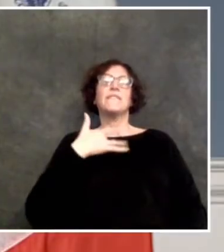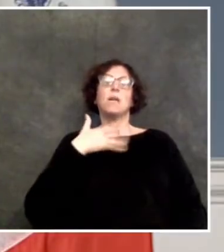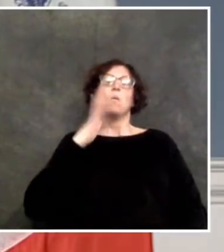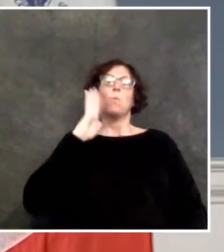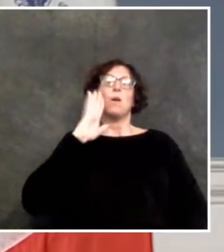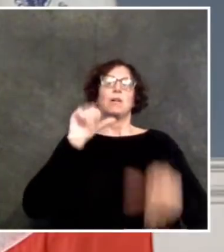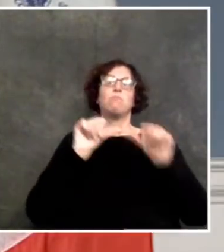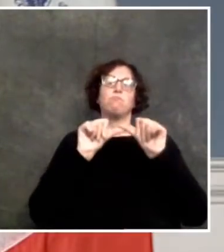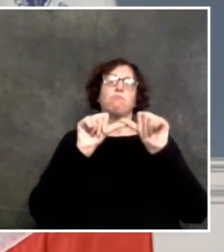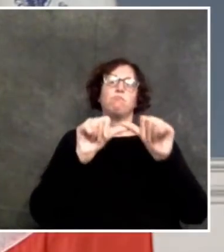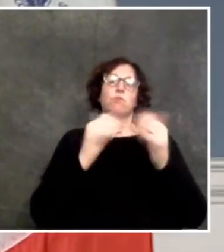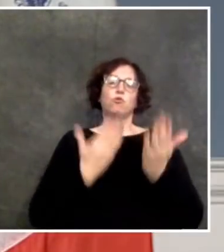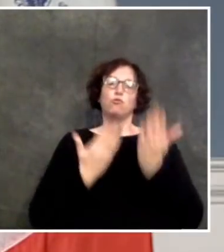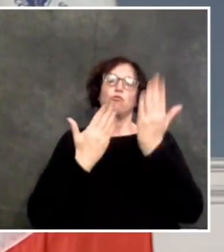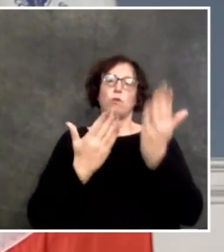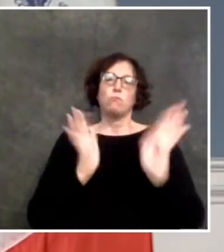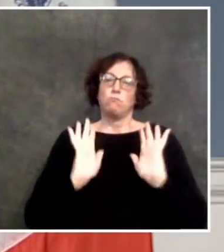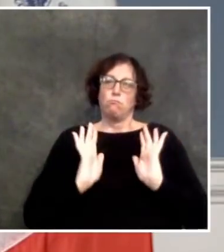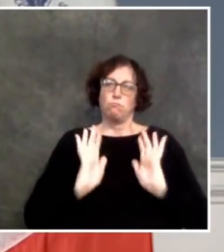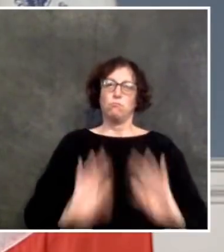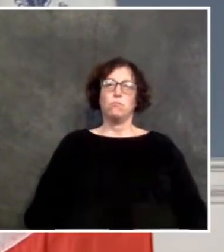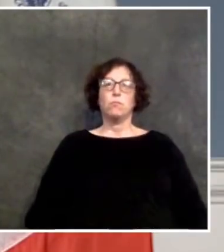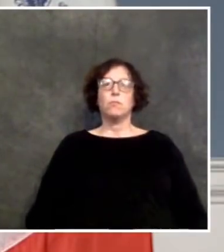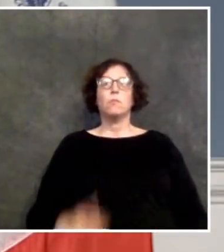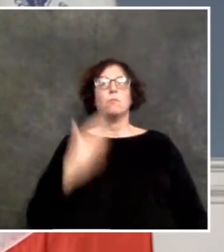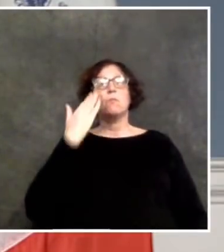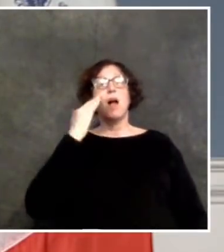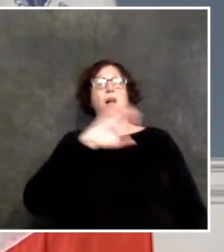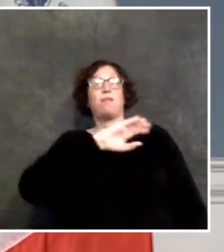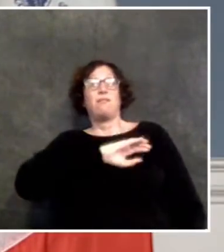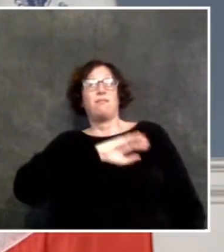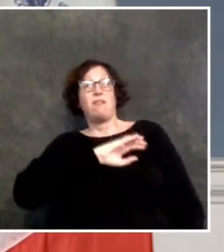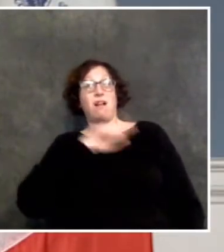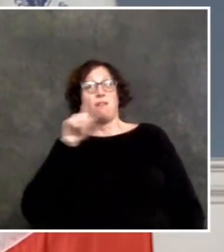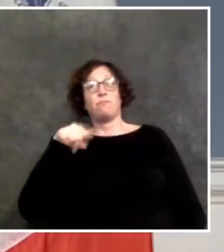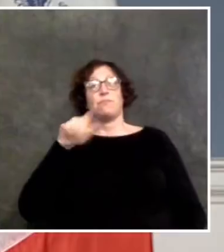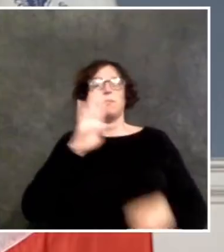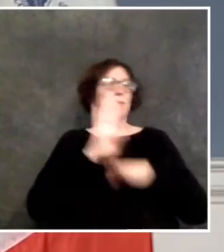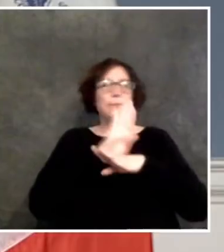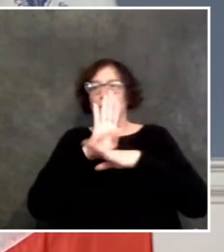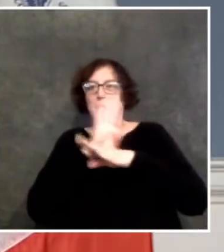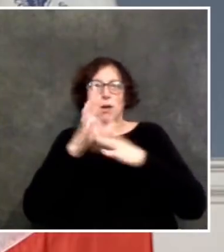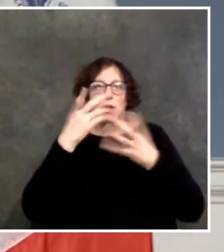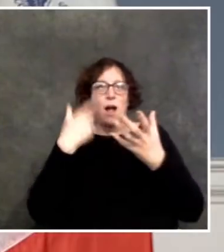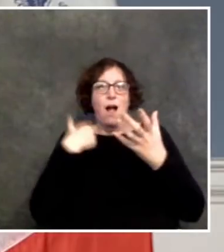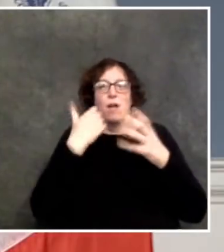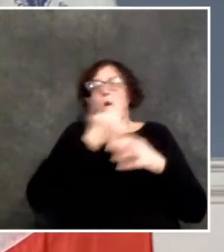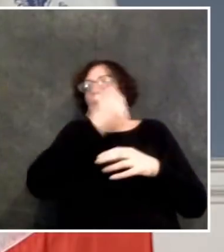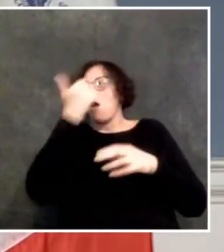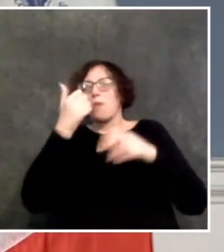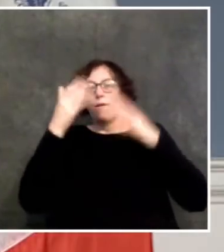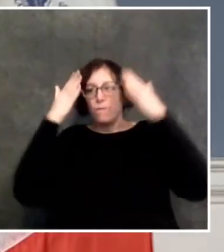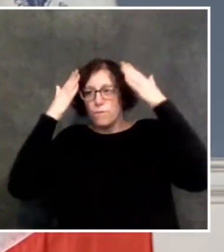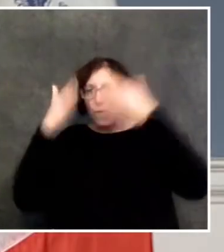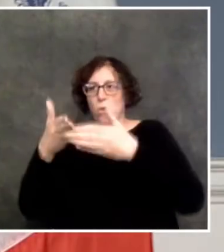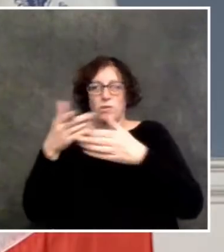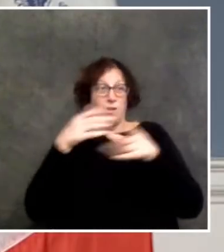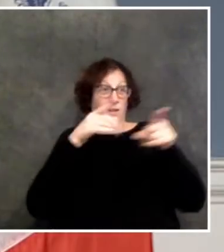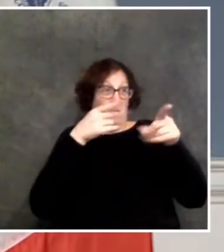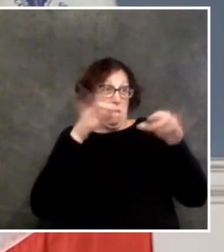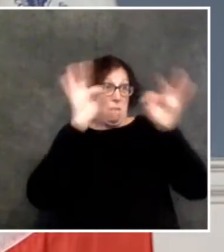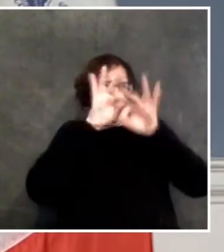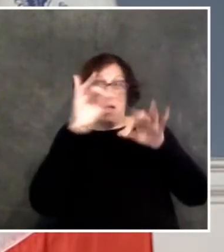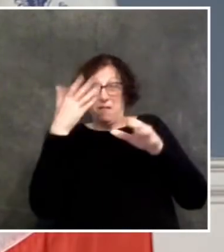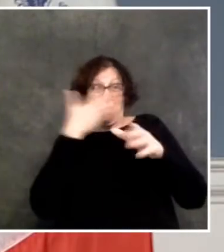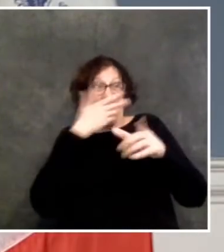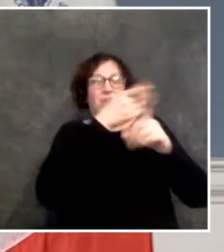more important things to achieve with enforcement. Enforcement right now has to be focused on, shelter in place and